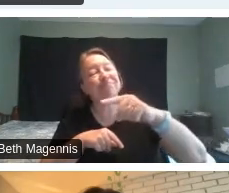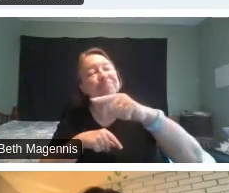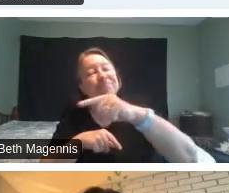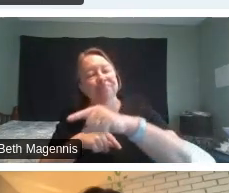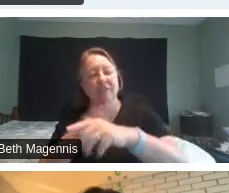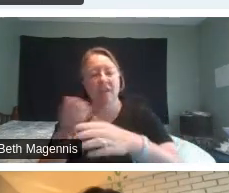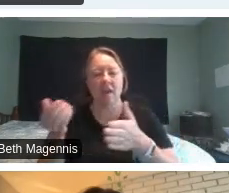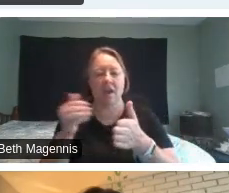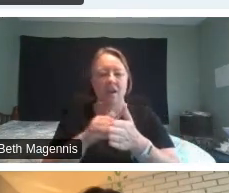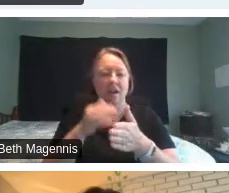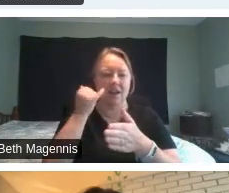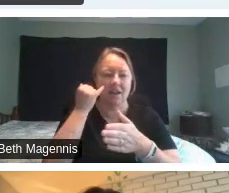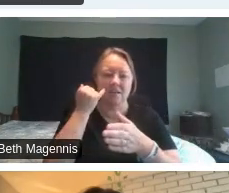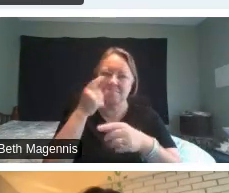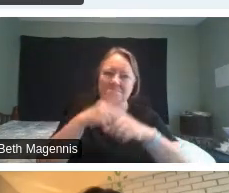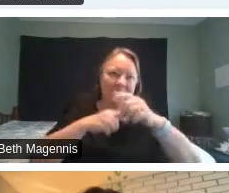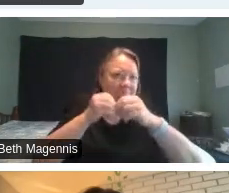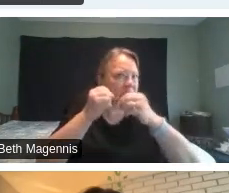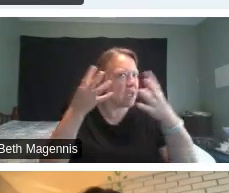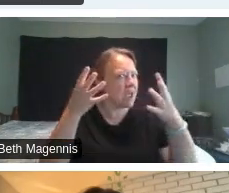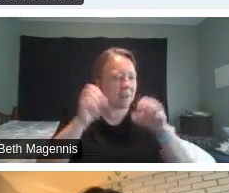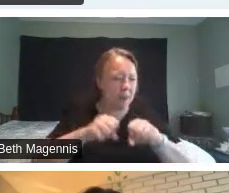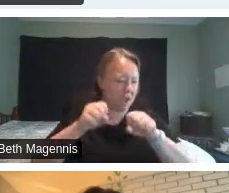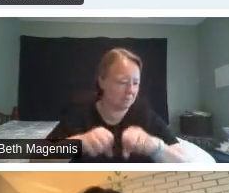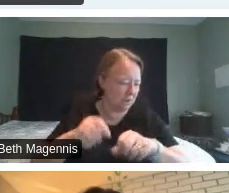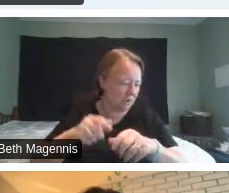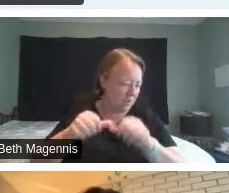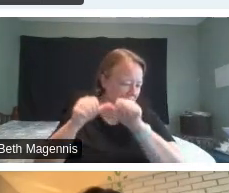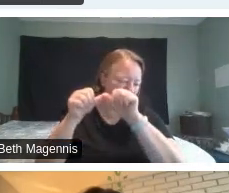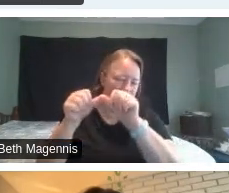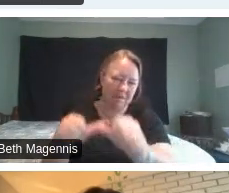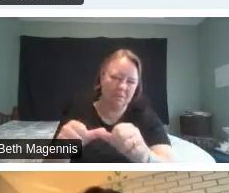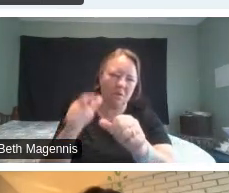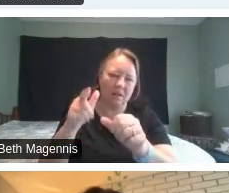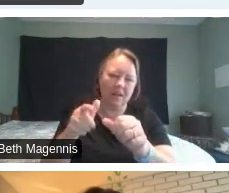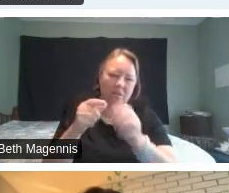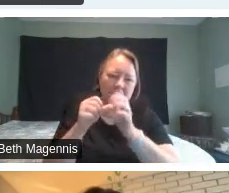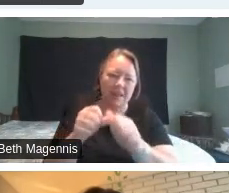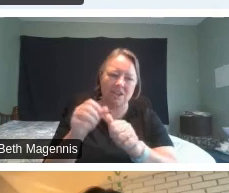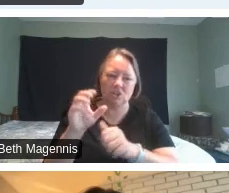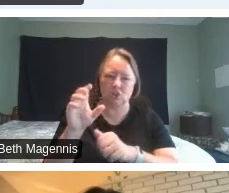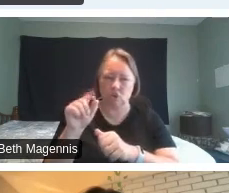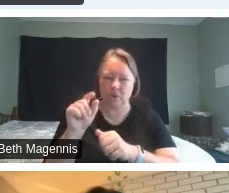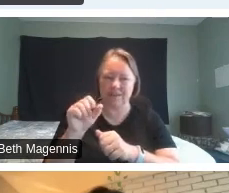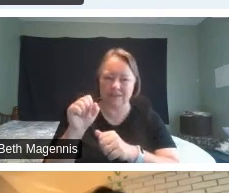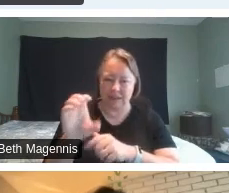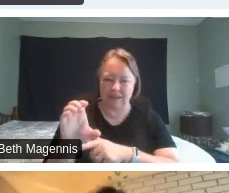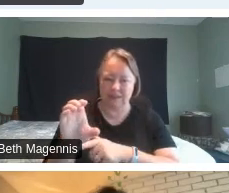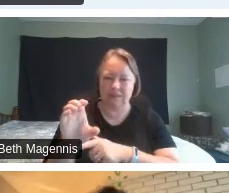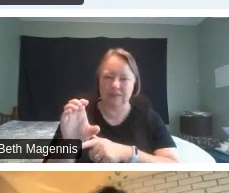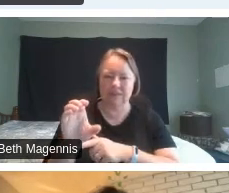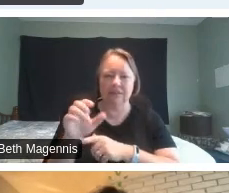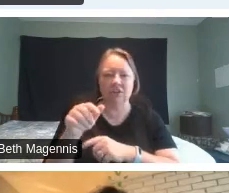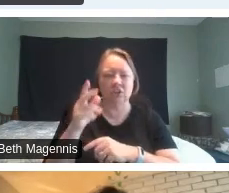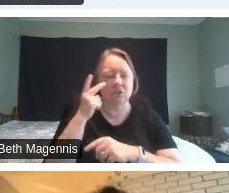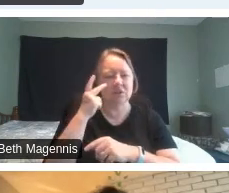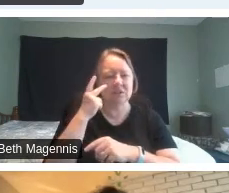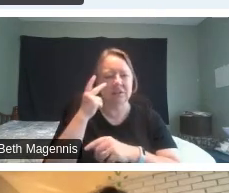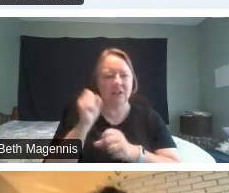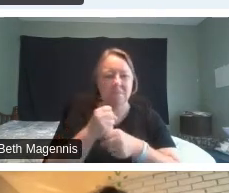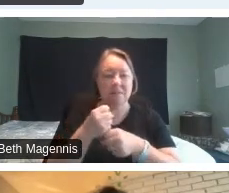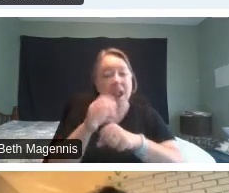Again, infinite possibilities. We can keep the video going, Teo, at the last 20 seconds. You'll see you can make